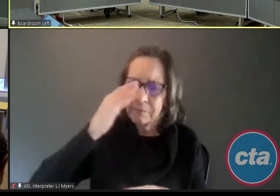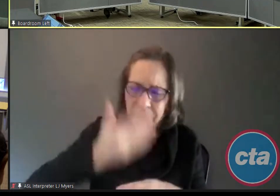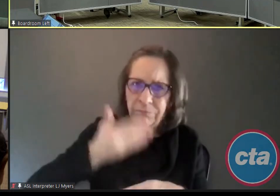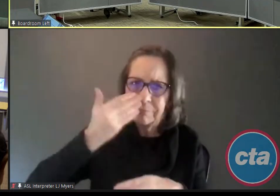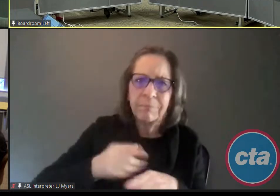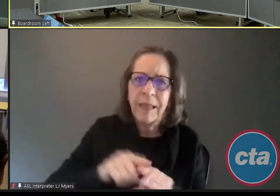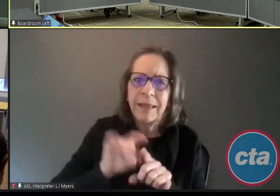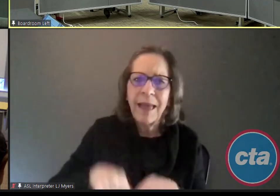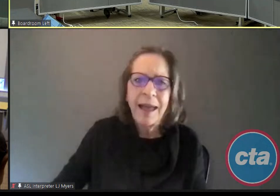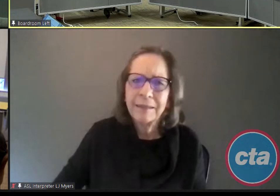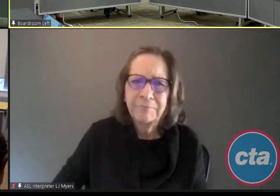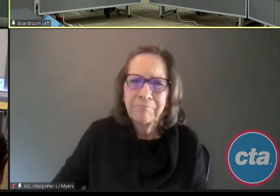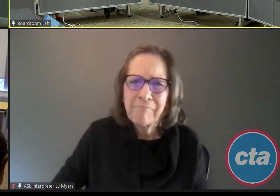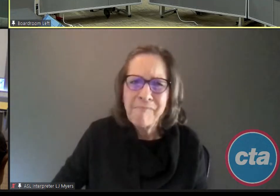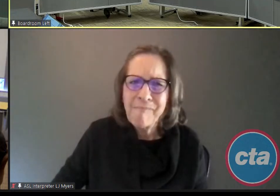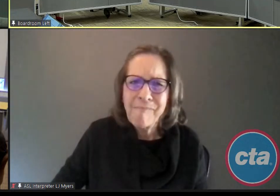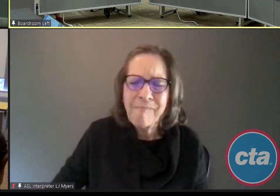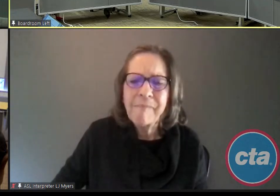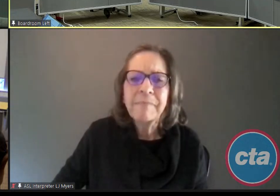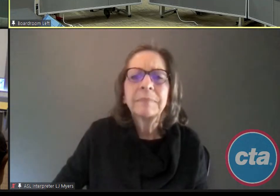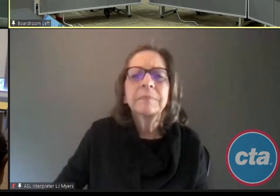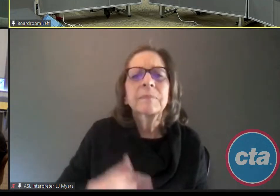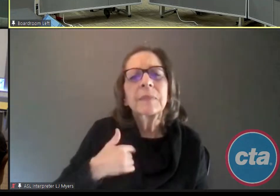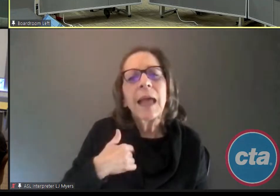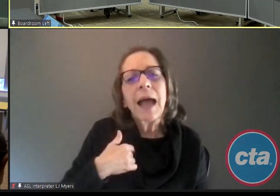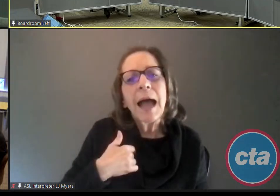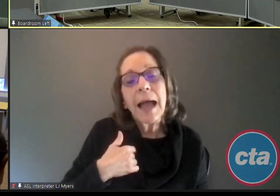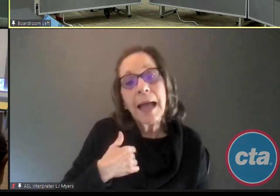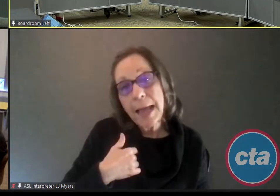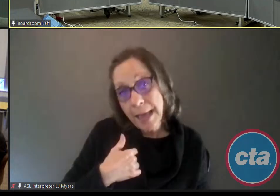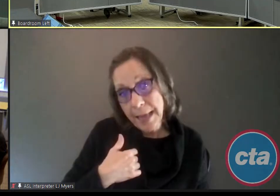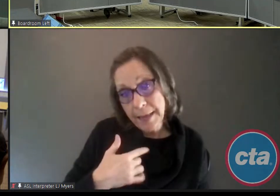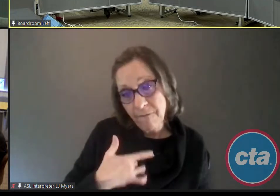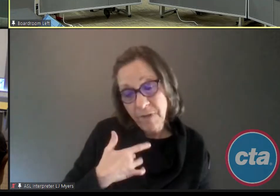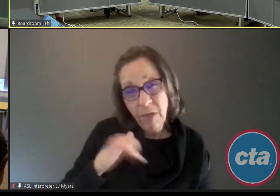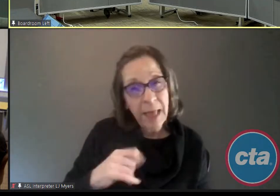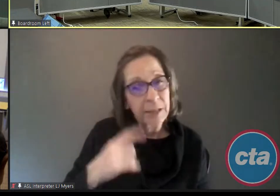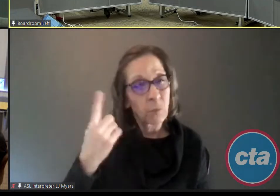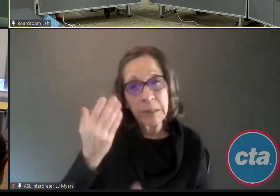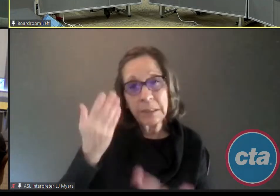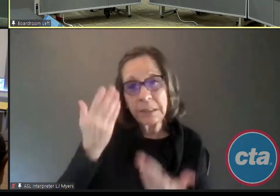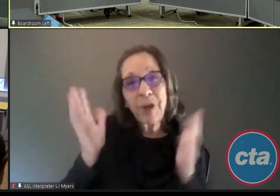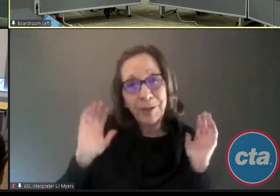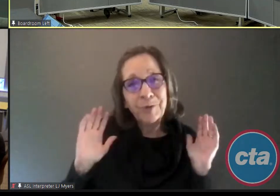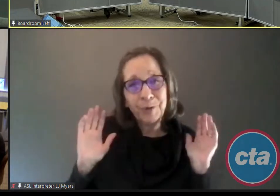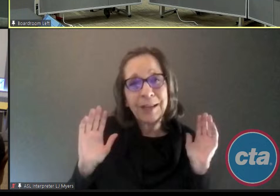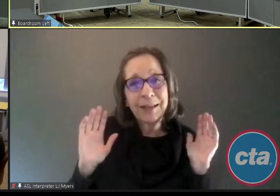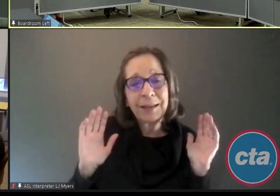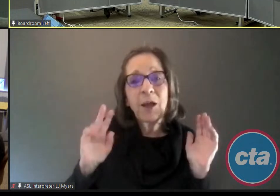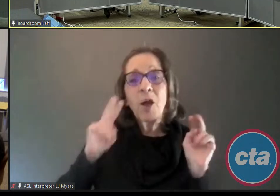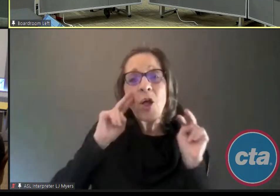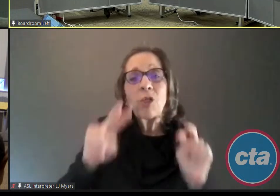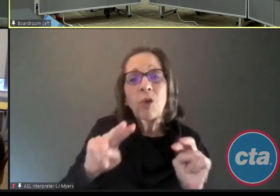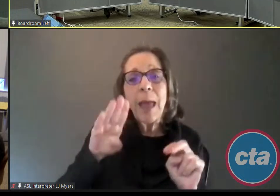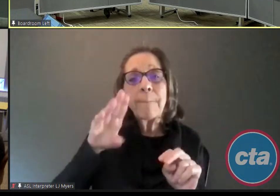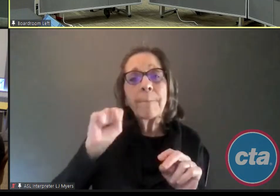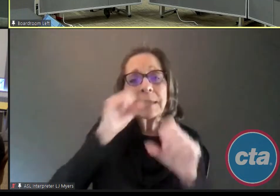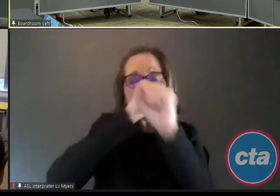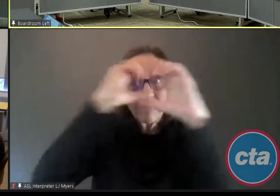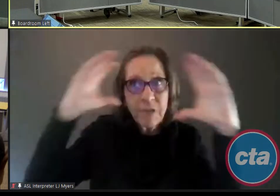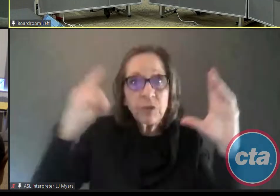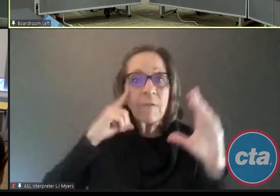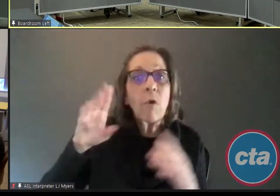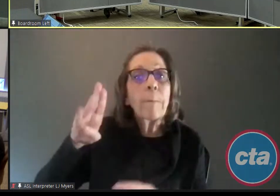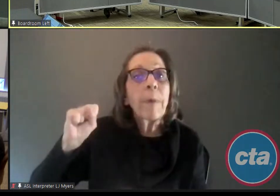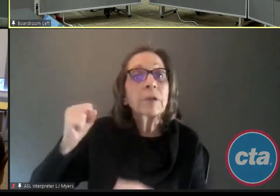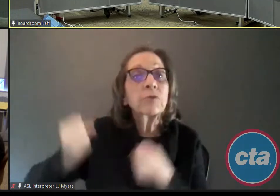environment. So I would just say, I think that's really the only suggestion I have. Let's have like a bus vision for the bus